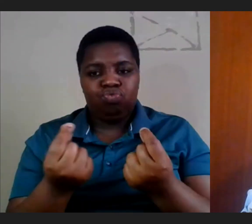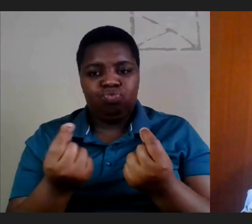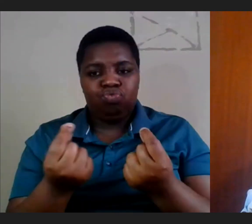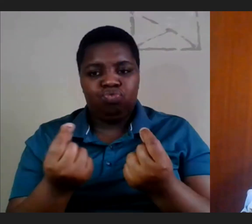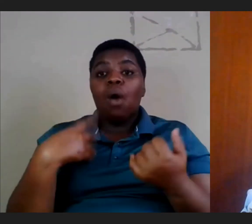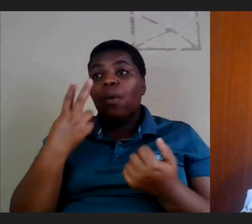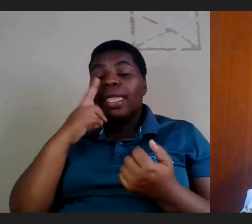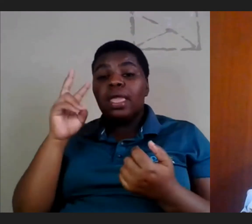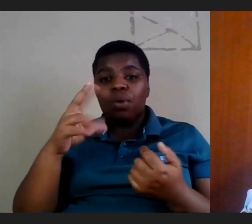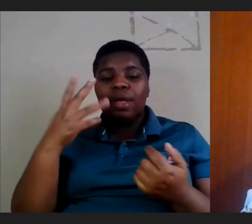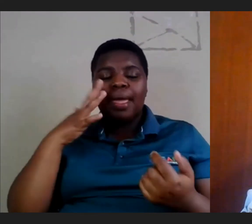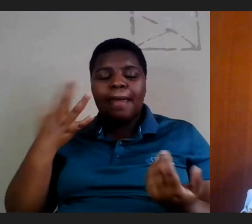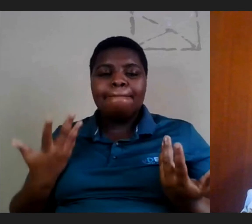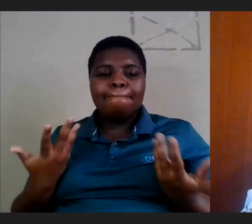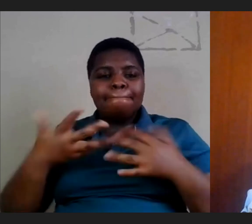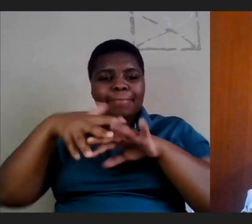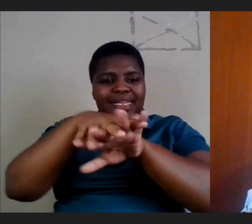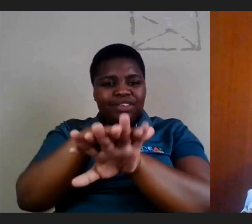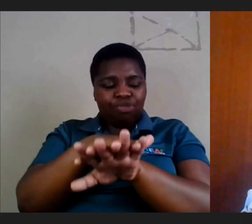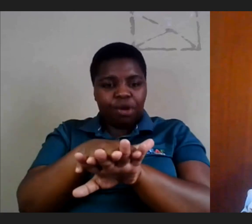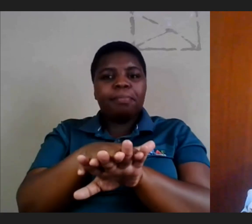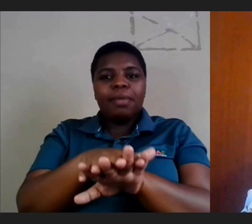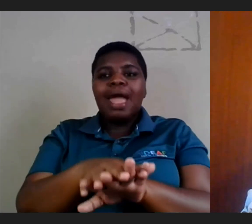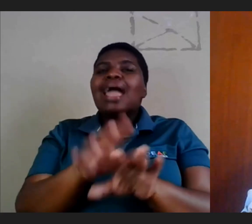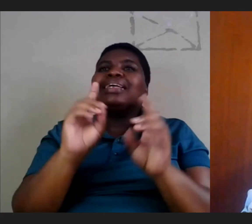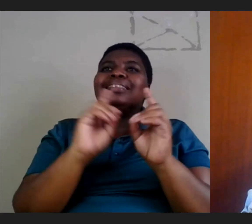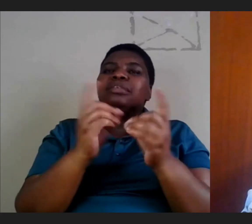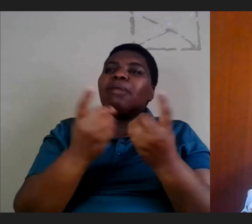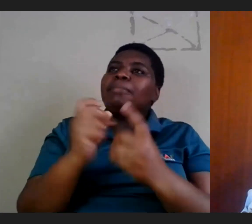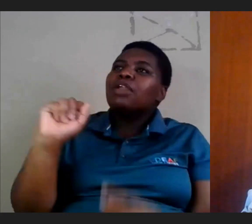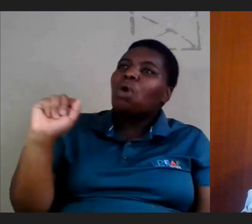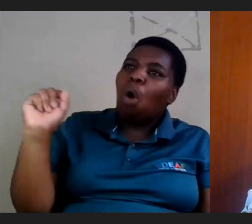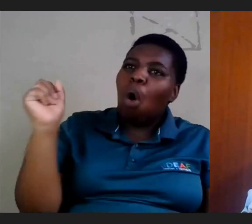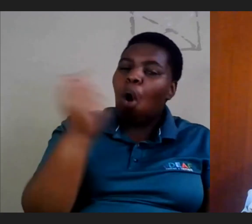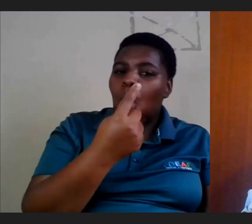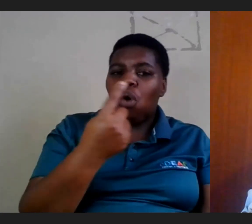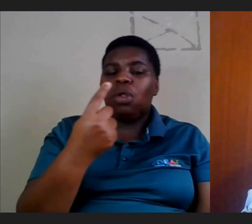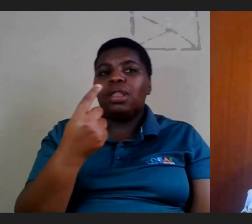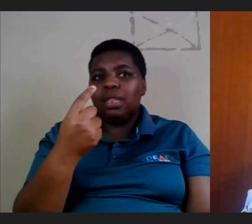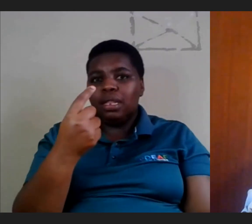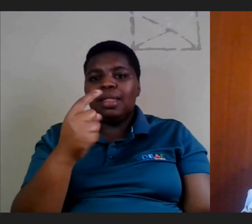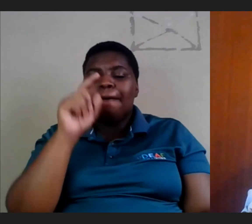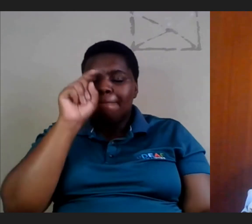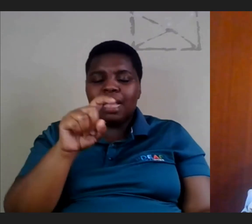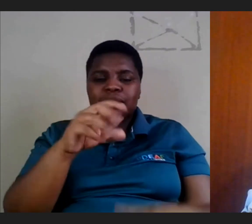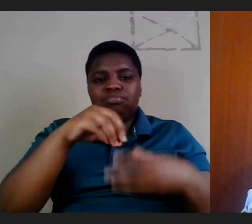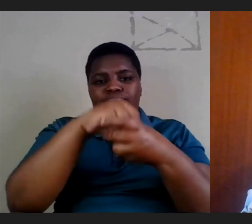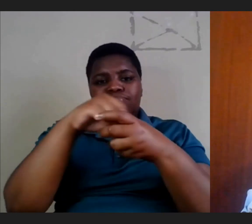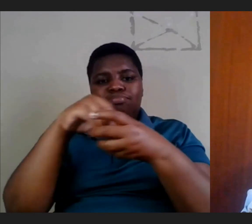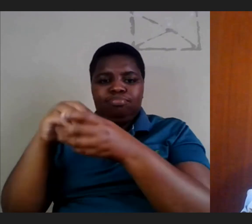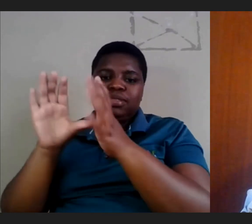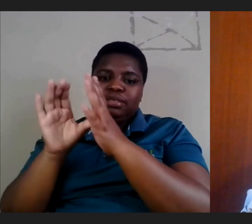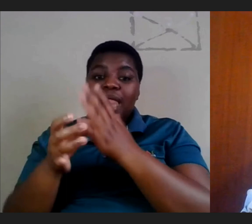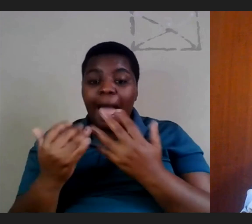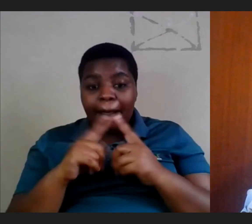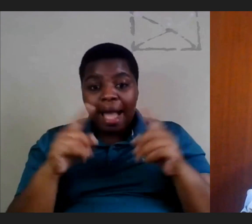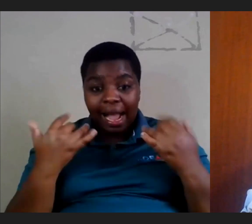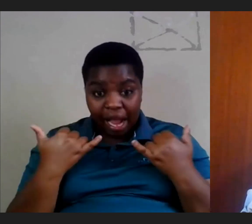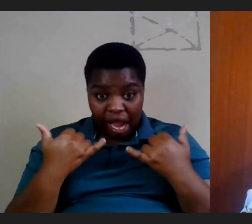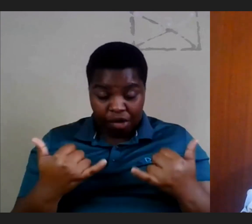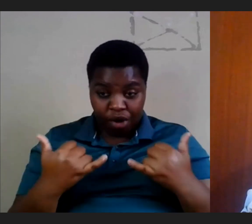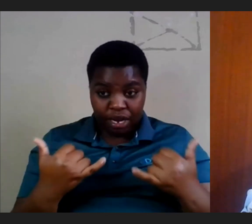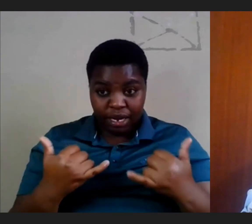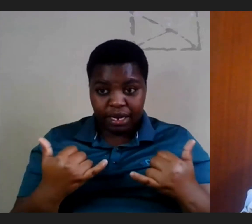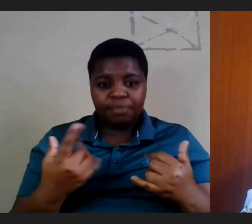it within all government departments' annual performance plans. So currently,